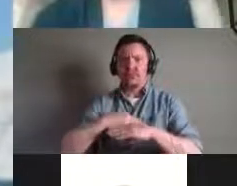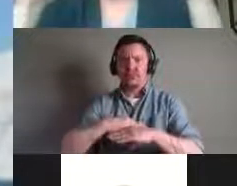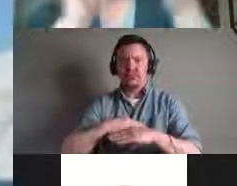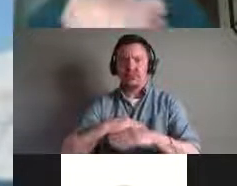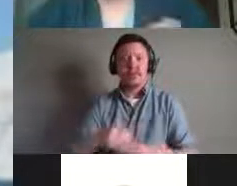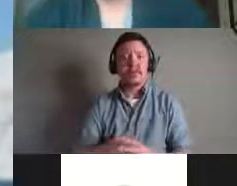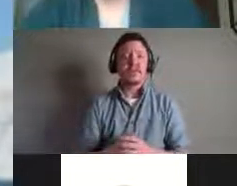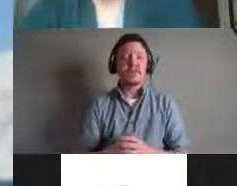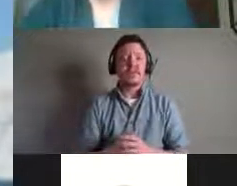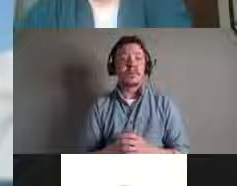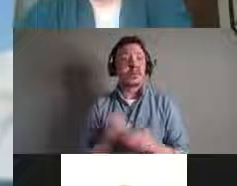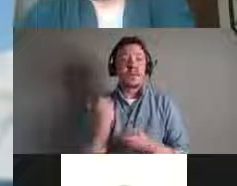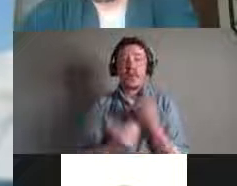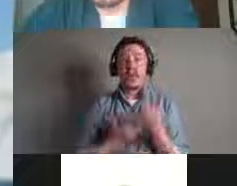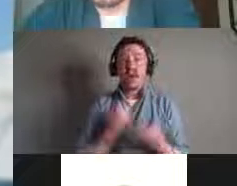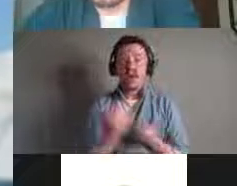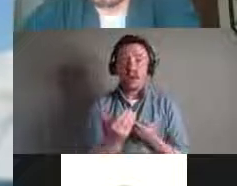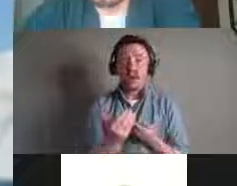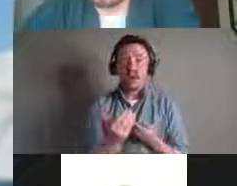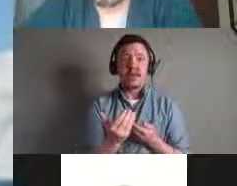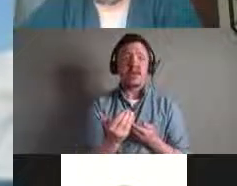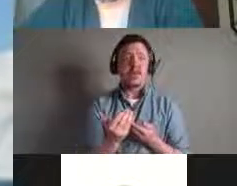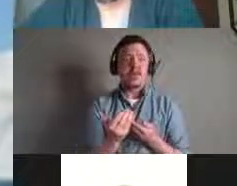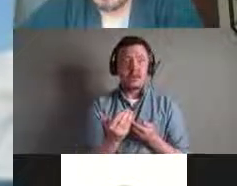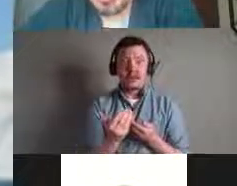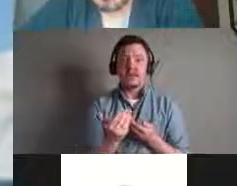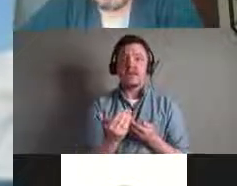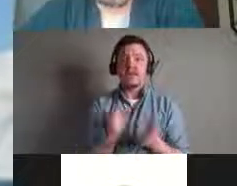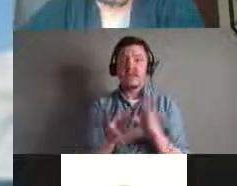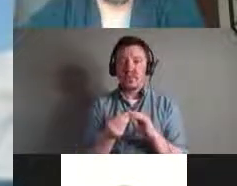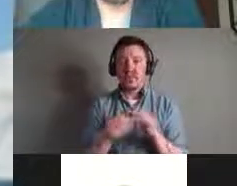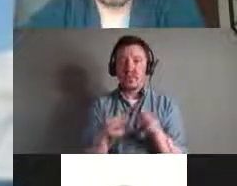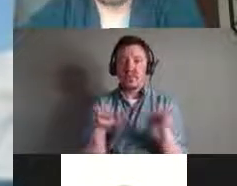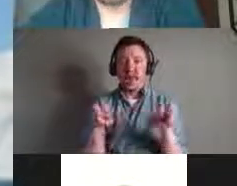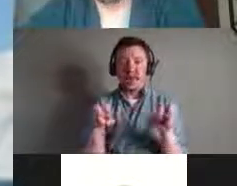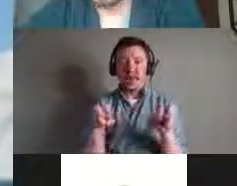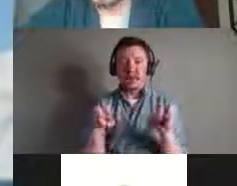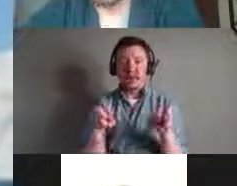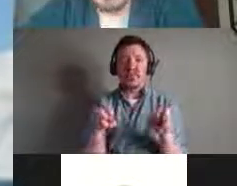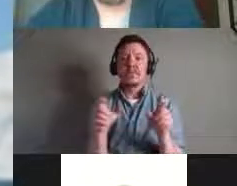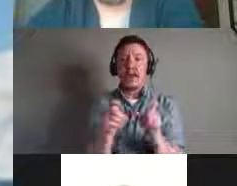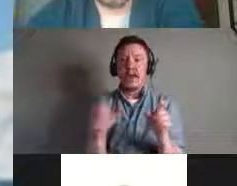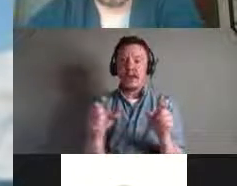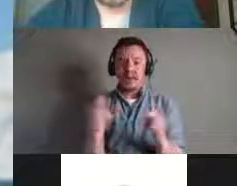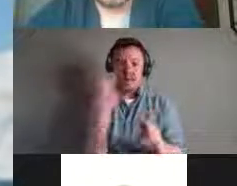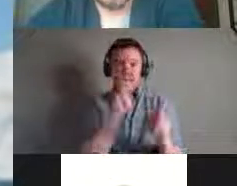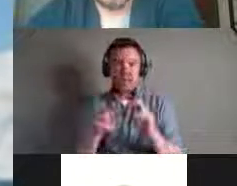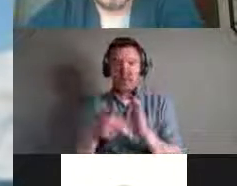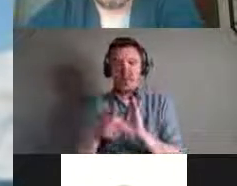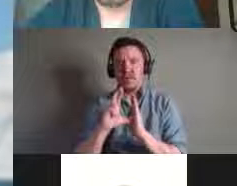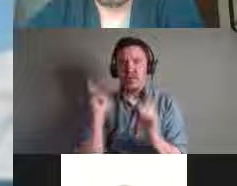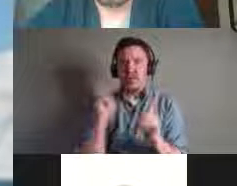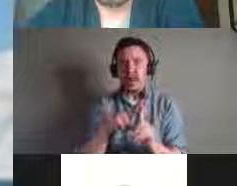As I said, the process is going to be comprised of a panel, and those are the folks that will be looking at the applications.